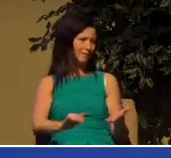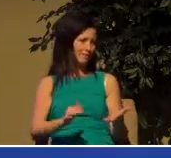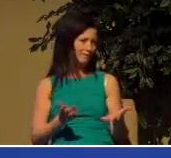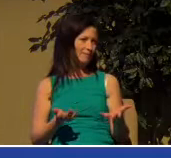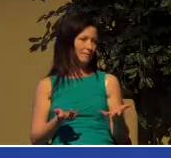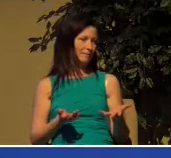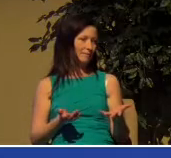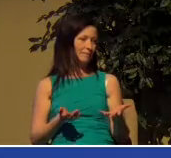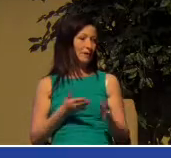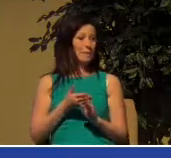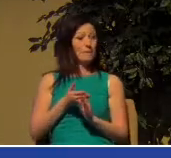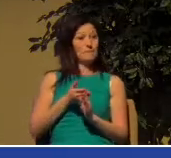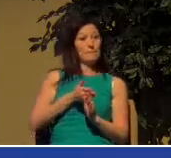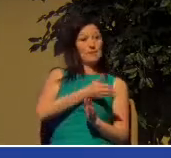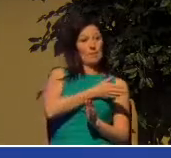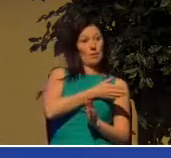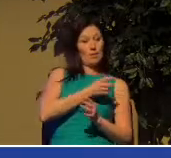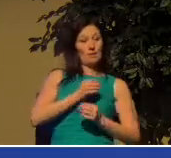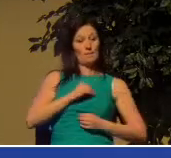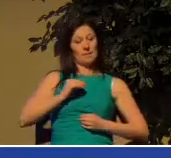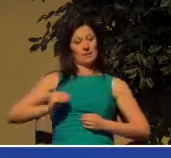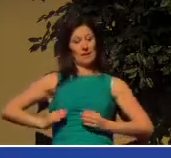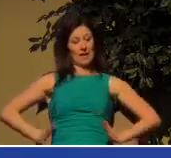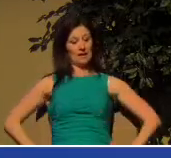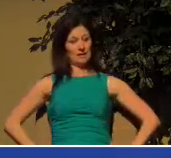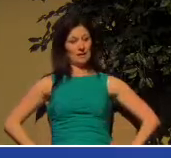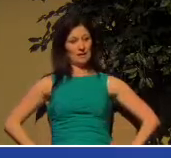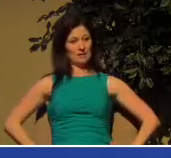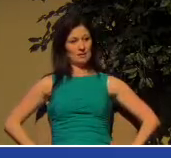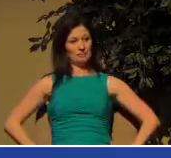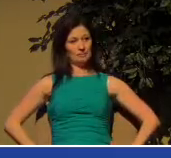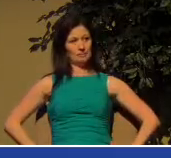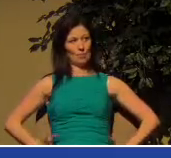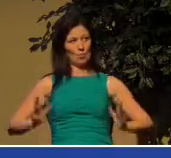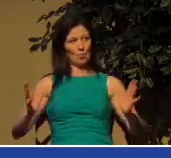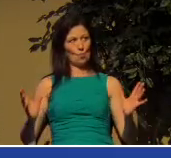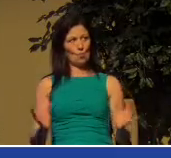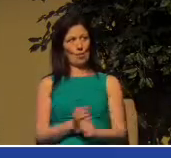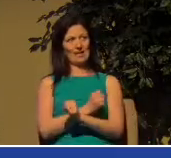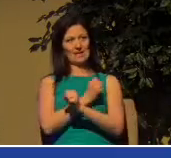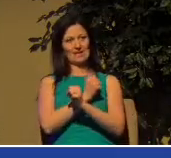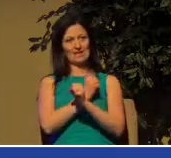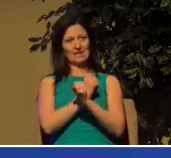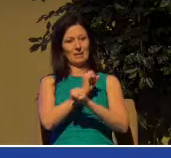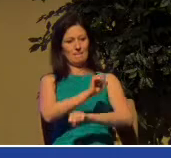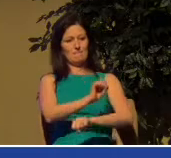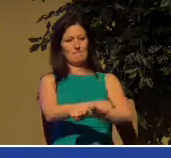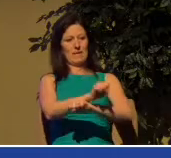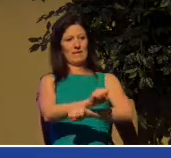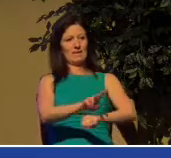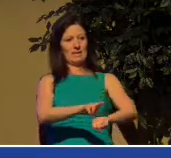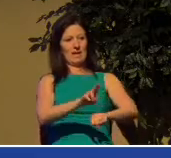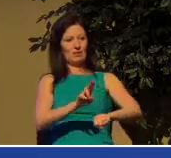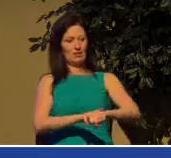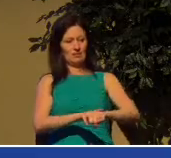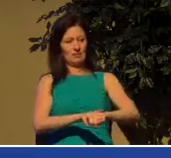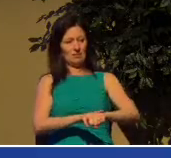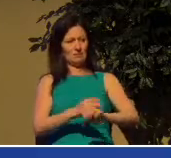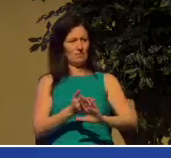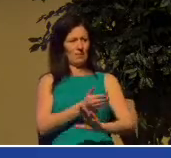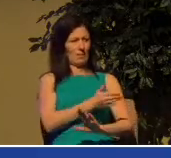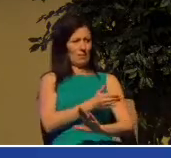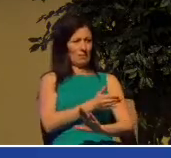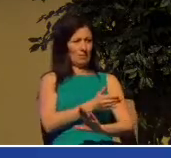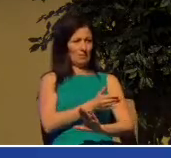And before the Messiah could take up his sword and beat the nations into submission,